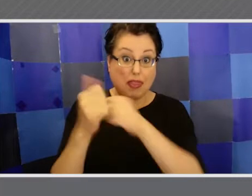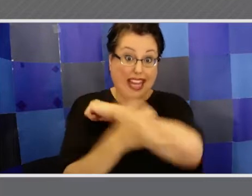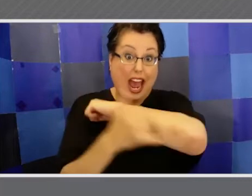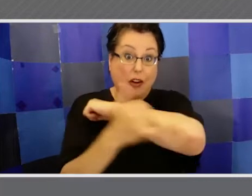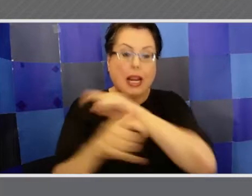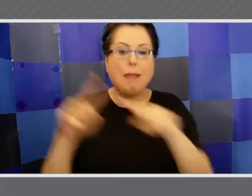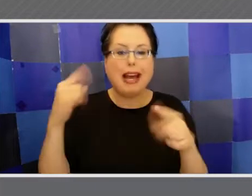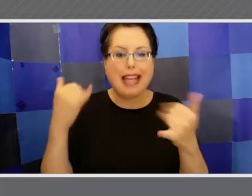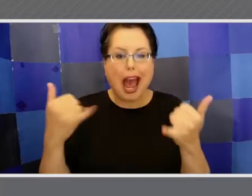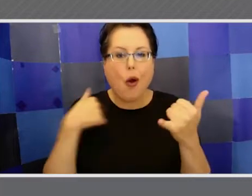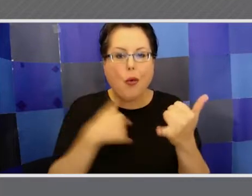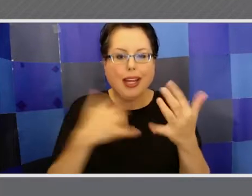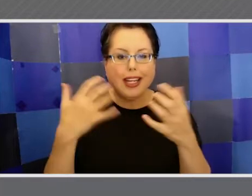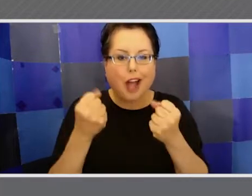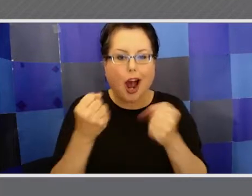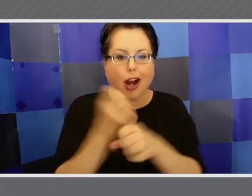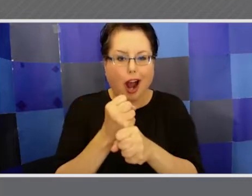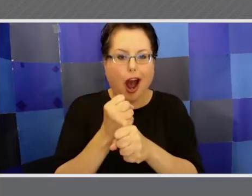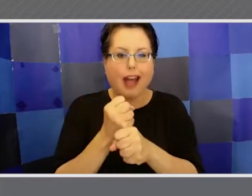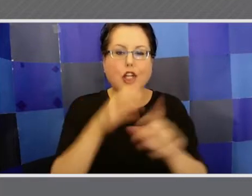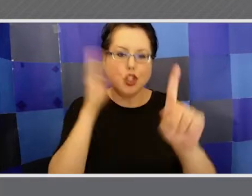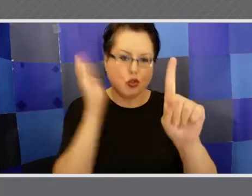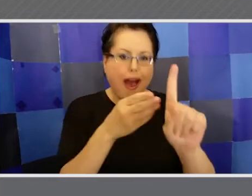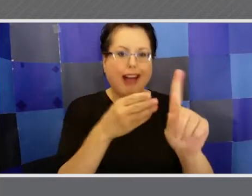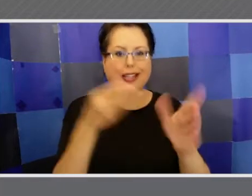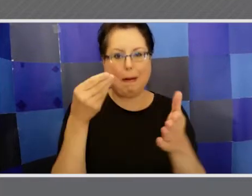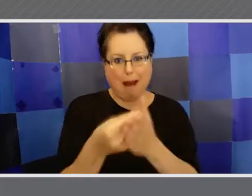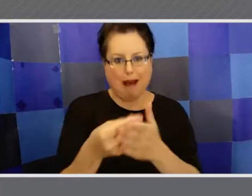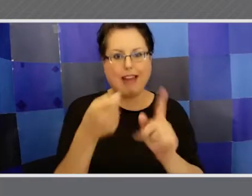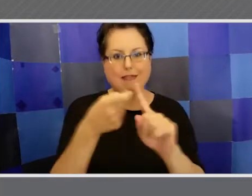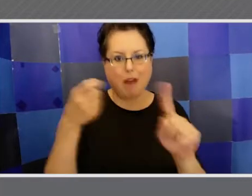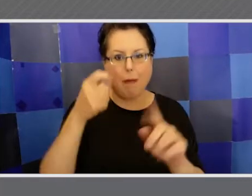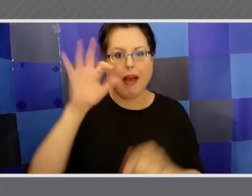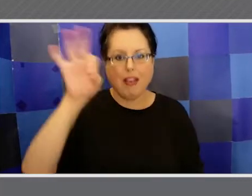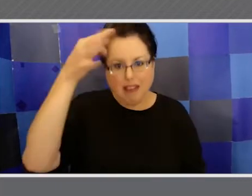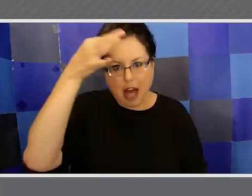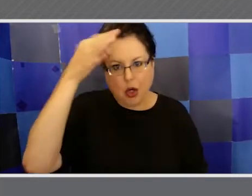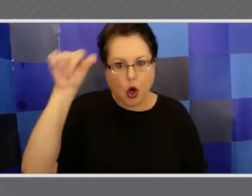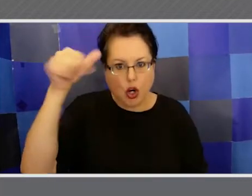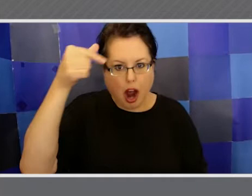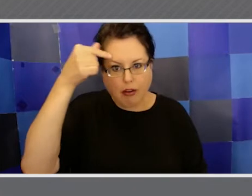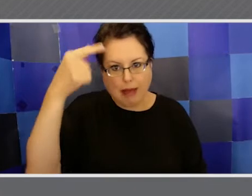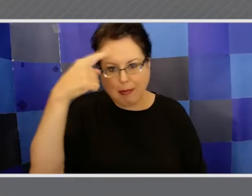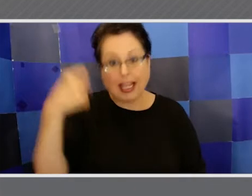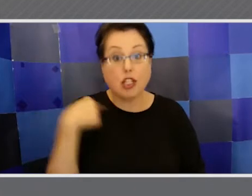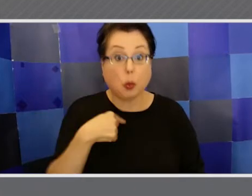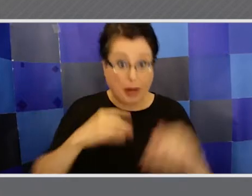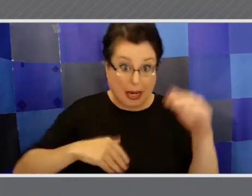direct monies from the federal government because we met their threshold.